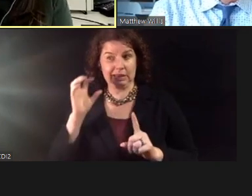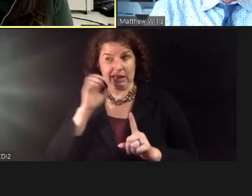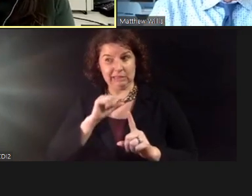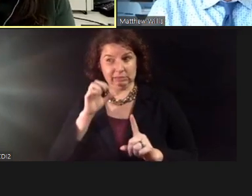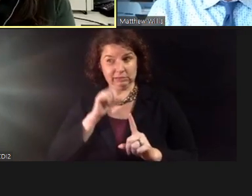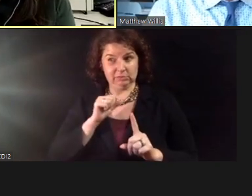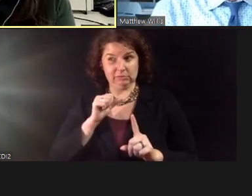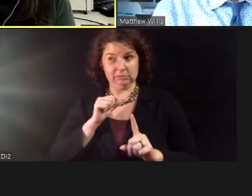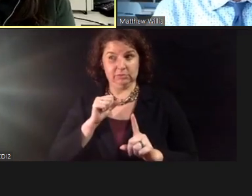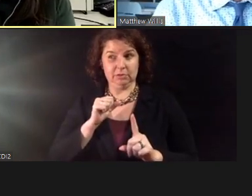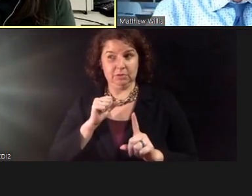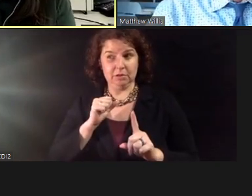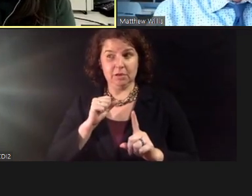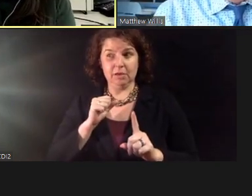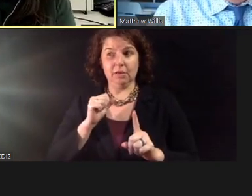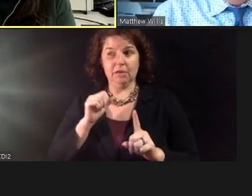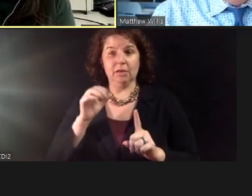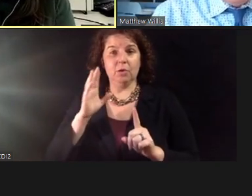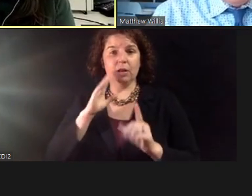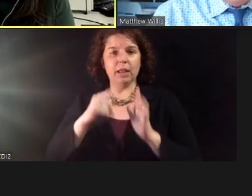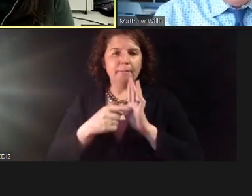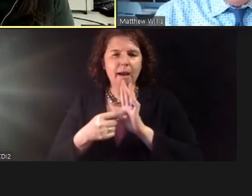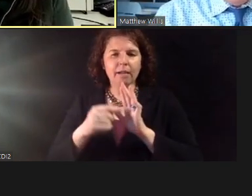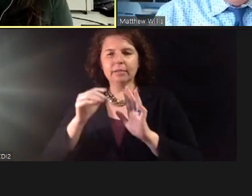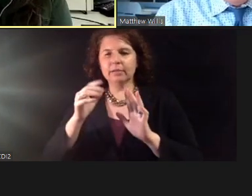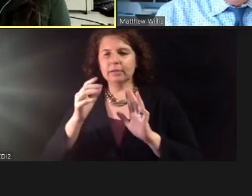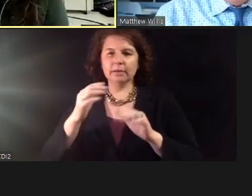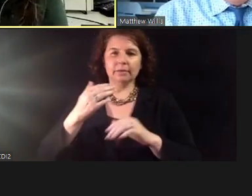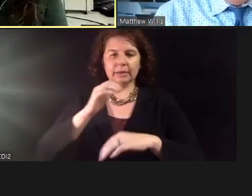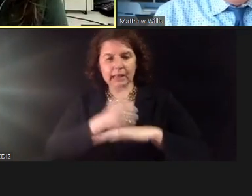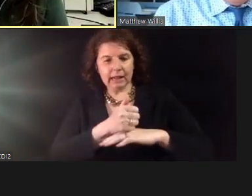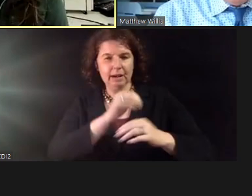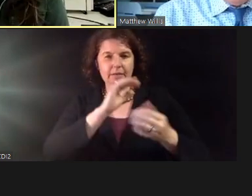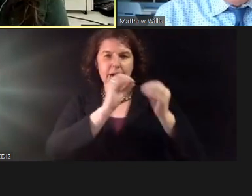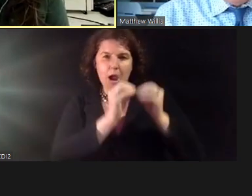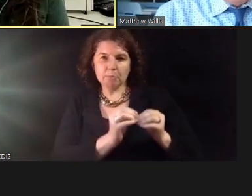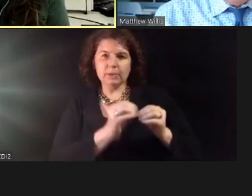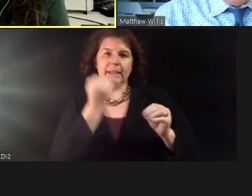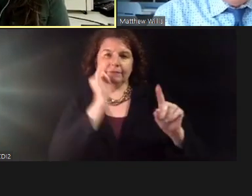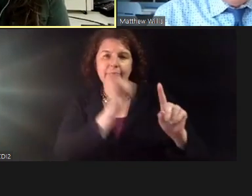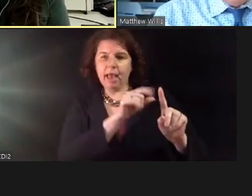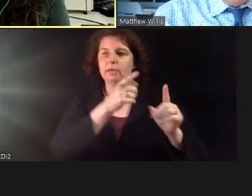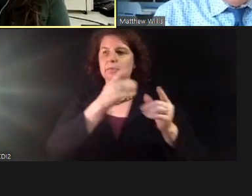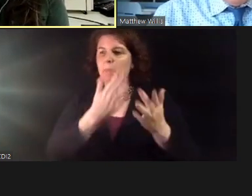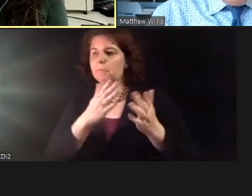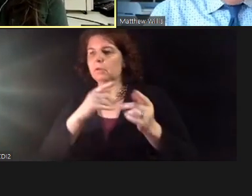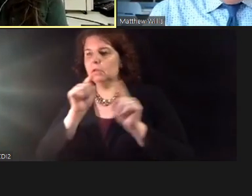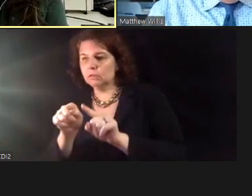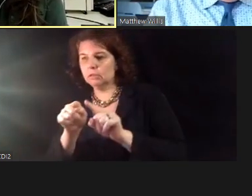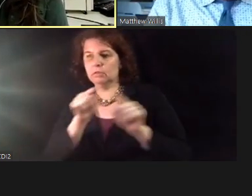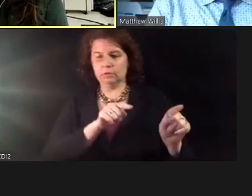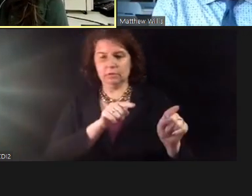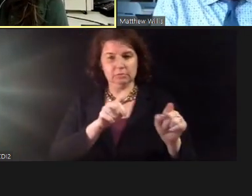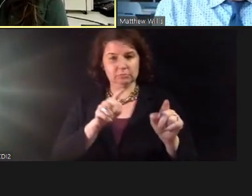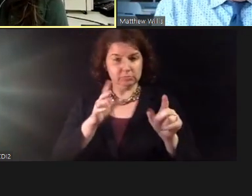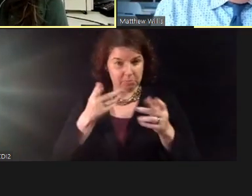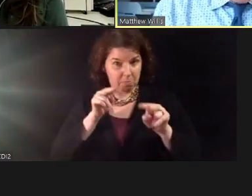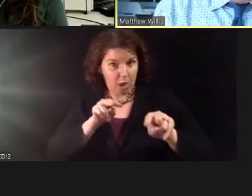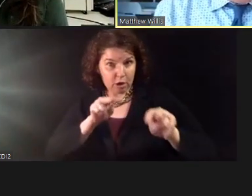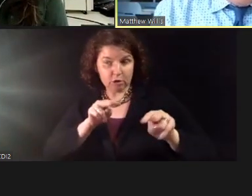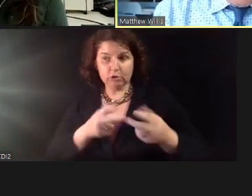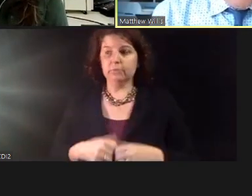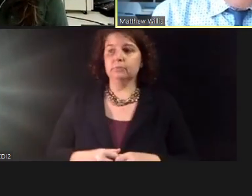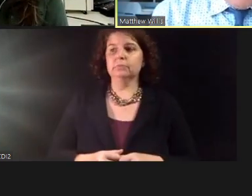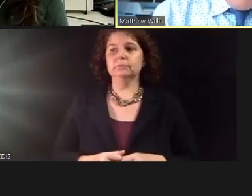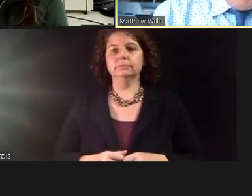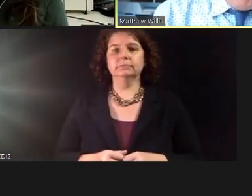could guess, how quickly could Marin be off that monitoring list? Yeah, I